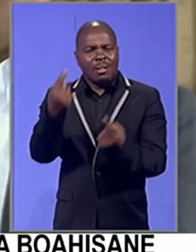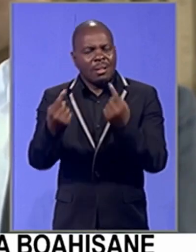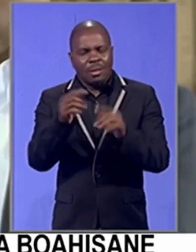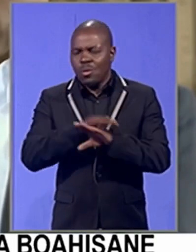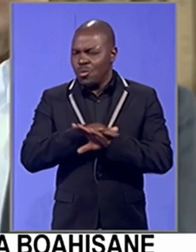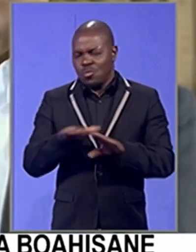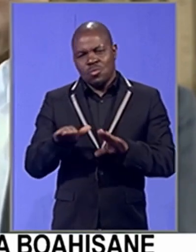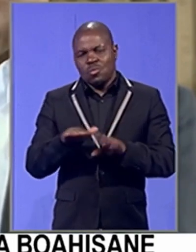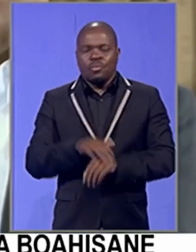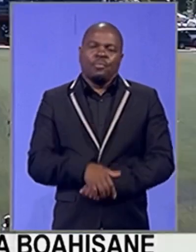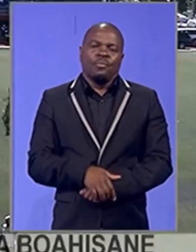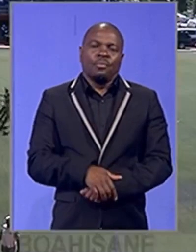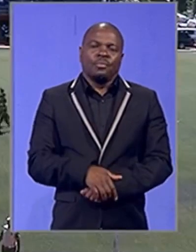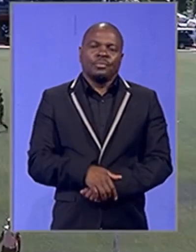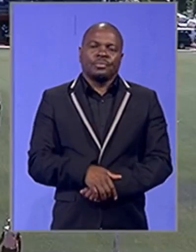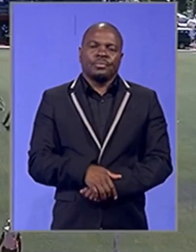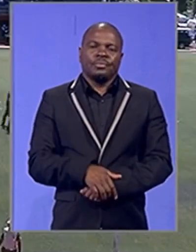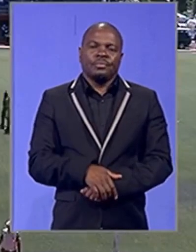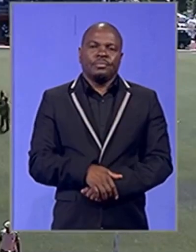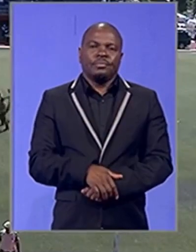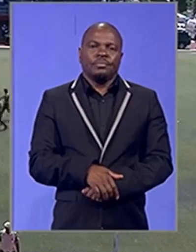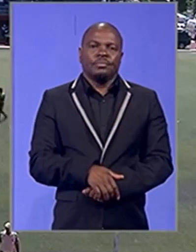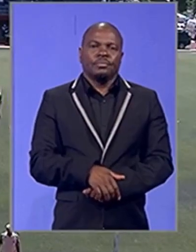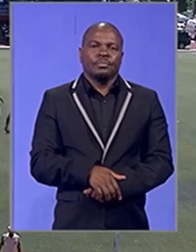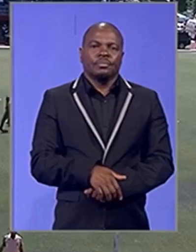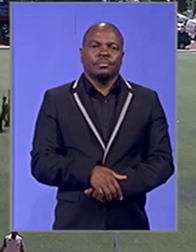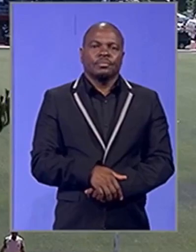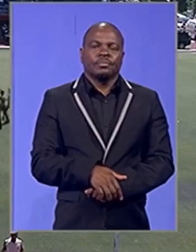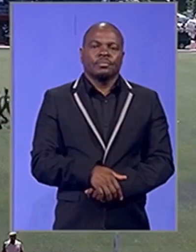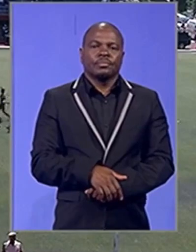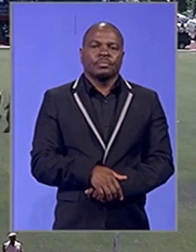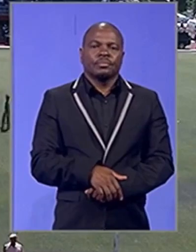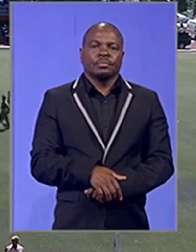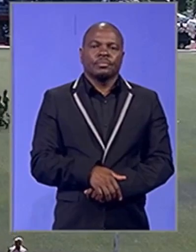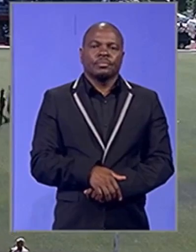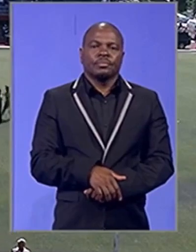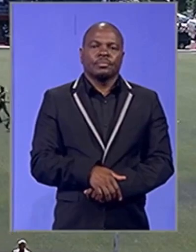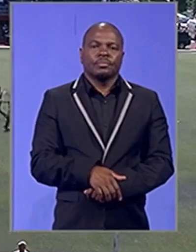ho hlokahale hore re sitelaneng. Sophie Mkwena, SABC News, Johannesburg.